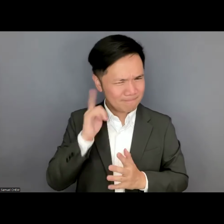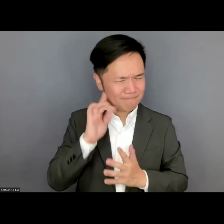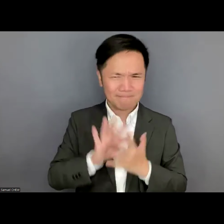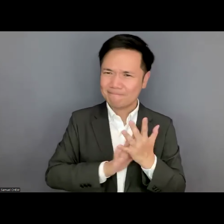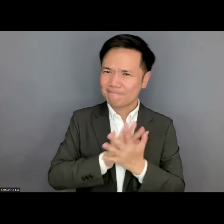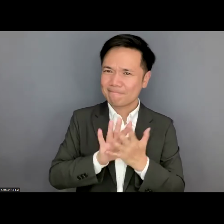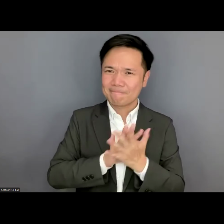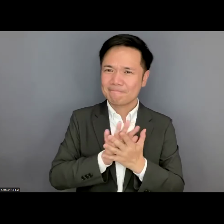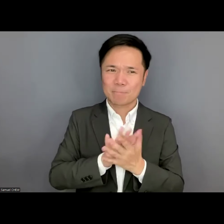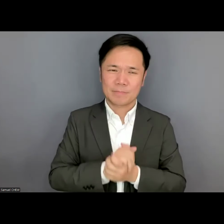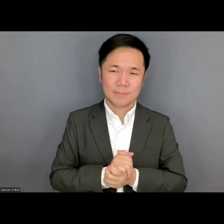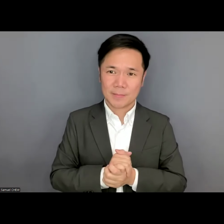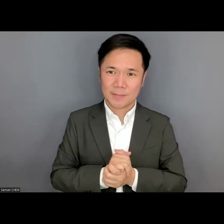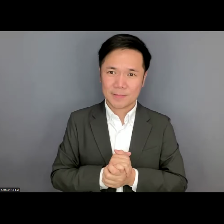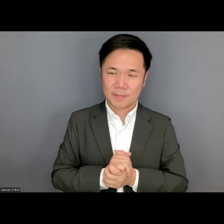l'avenir.